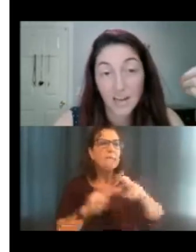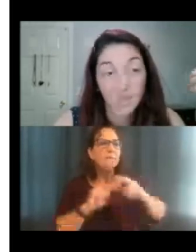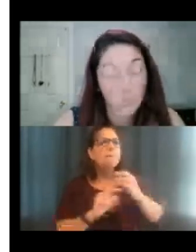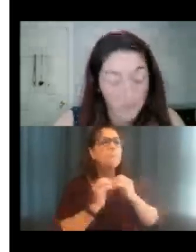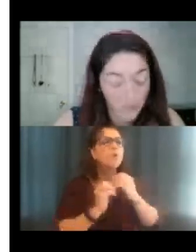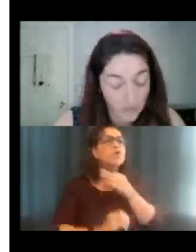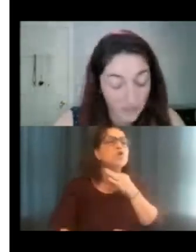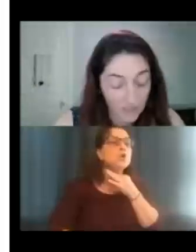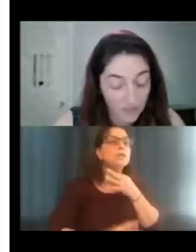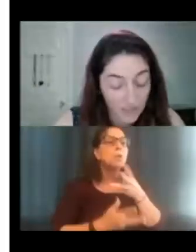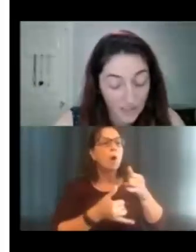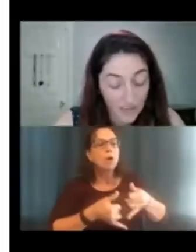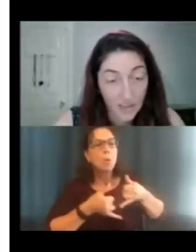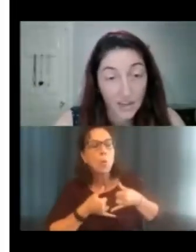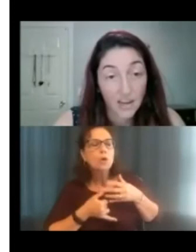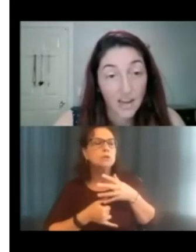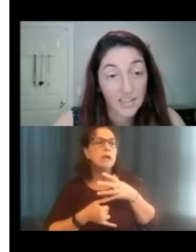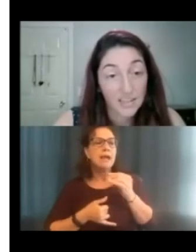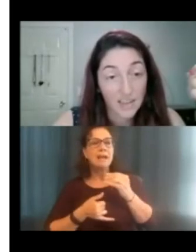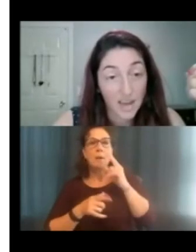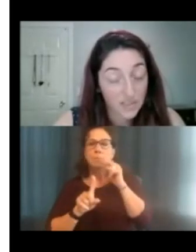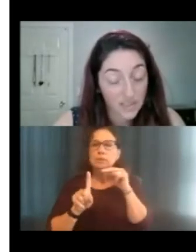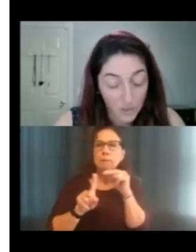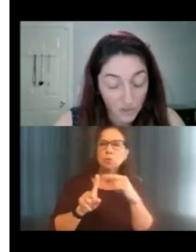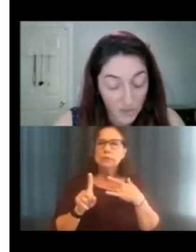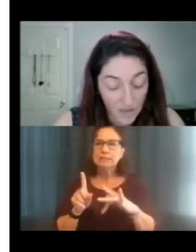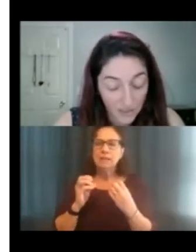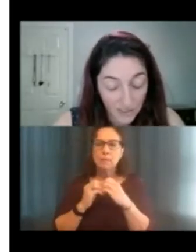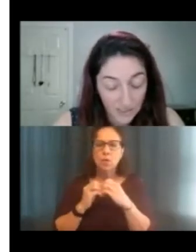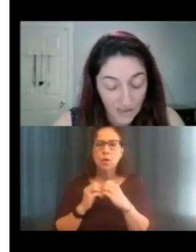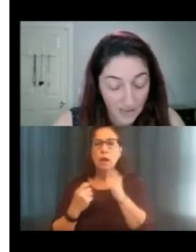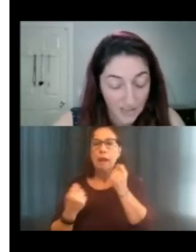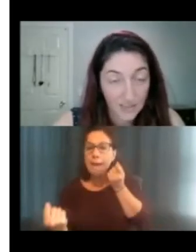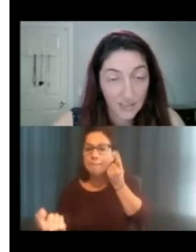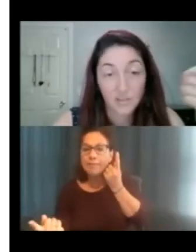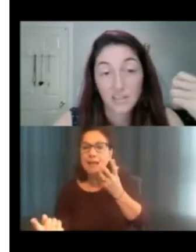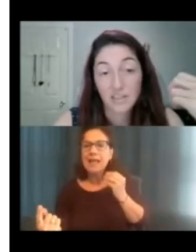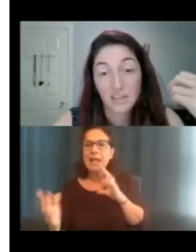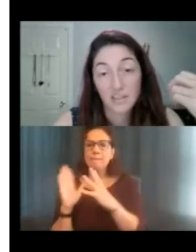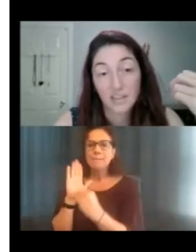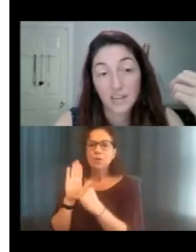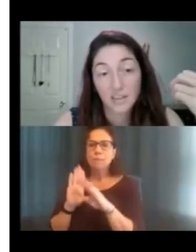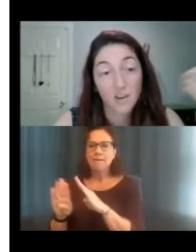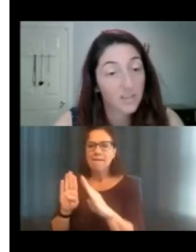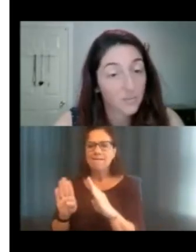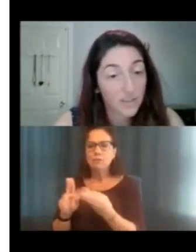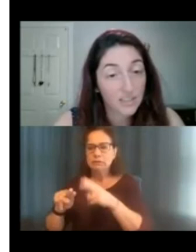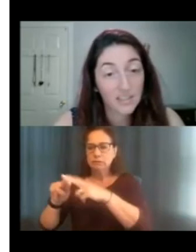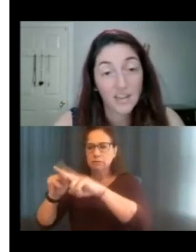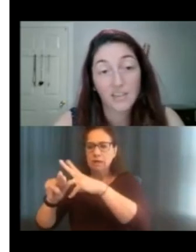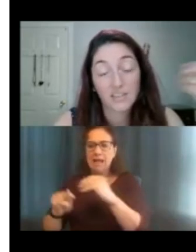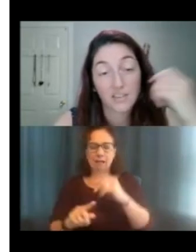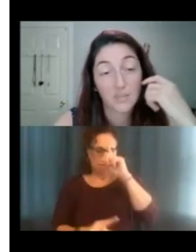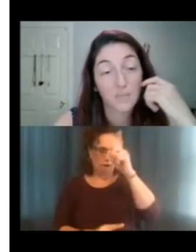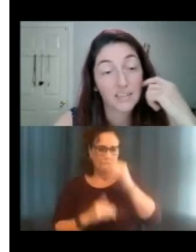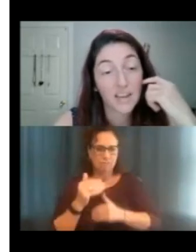seeking, increased perceptual sensitivity, heightened empathy and mirror behaviors, and increased cognitive